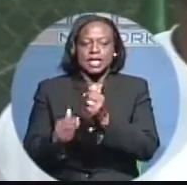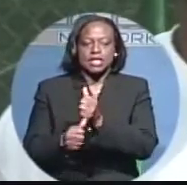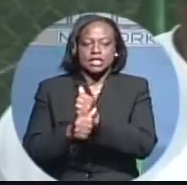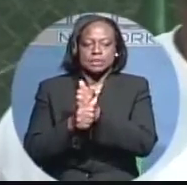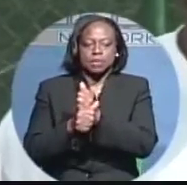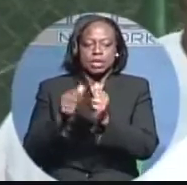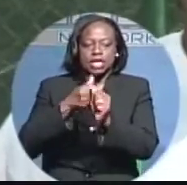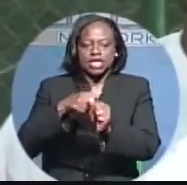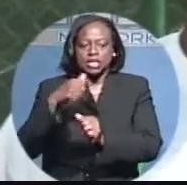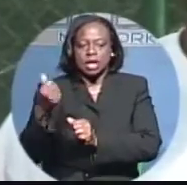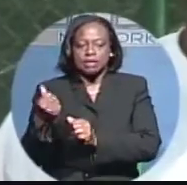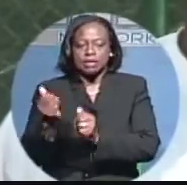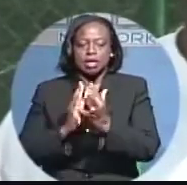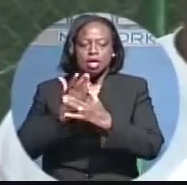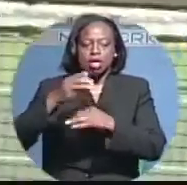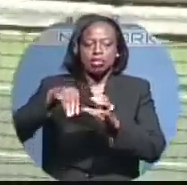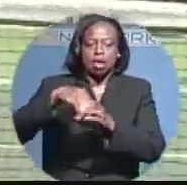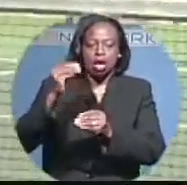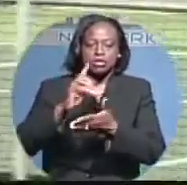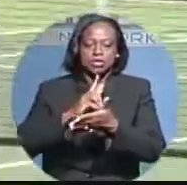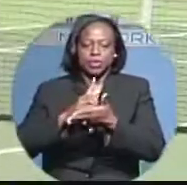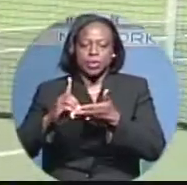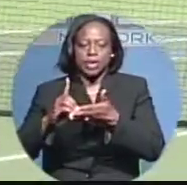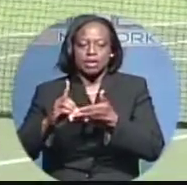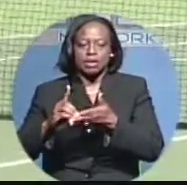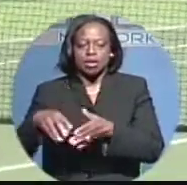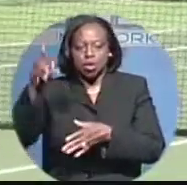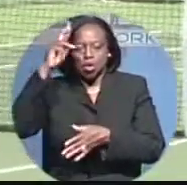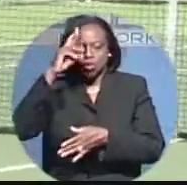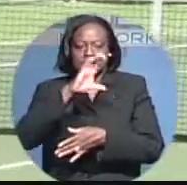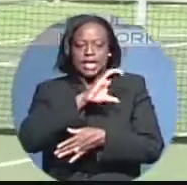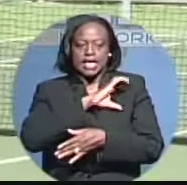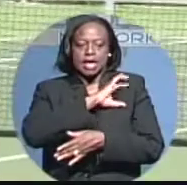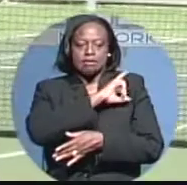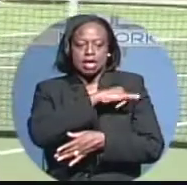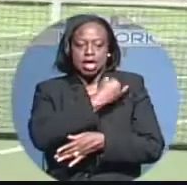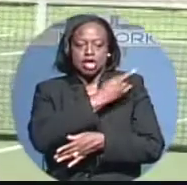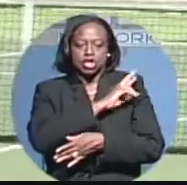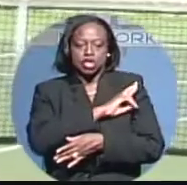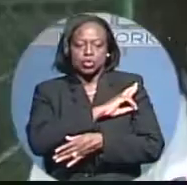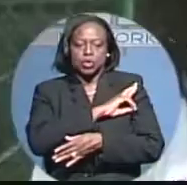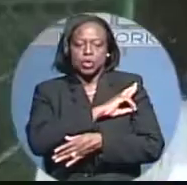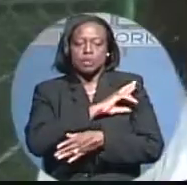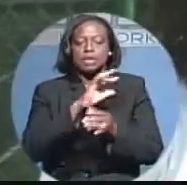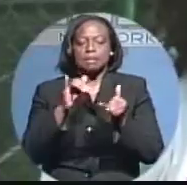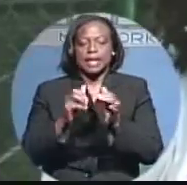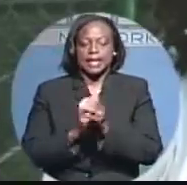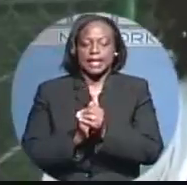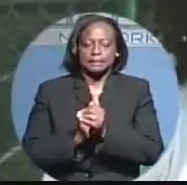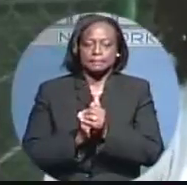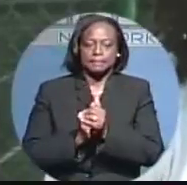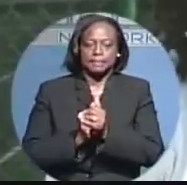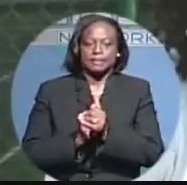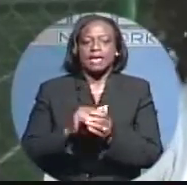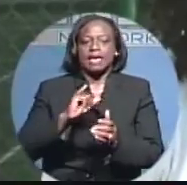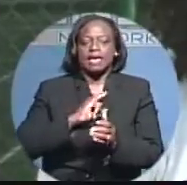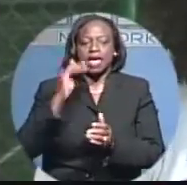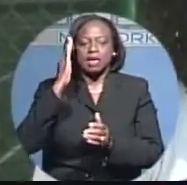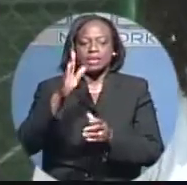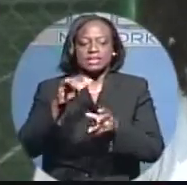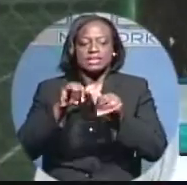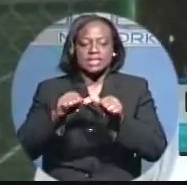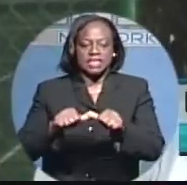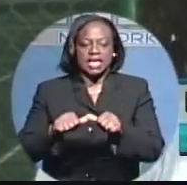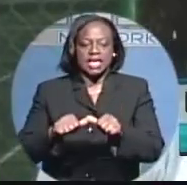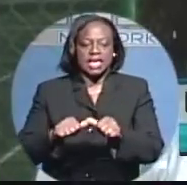other throughout the whole week and the week there as well. Rodney Carey Jr. will be playing in his second tie. I just kind of stay in tune, get